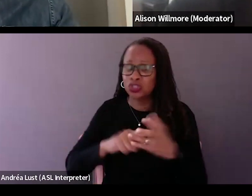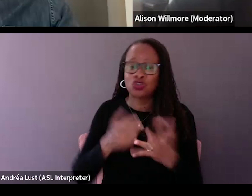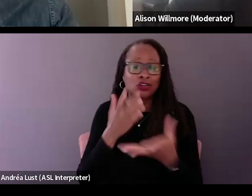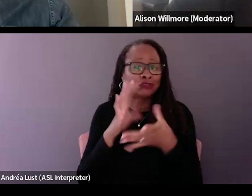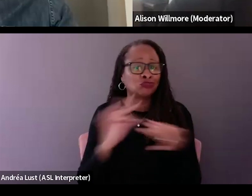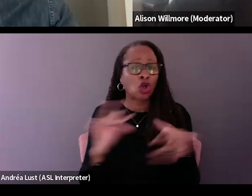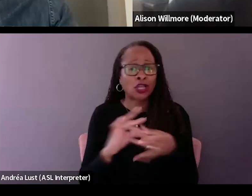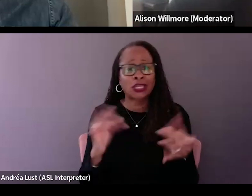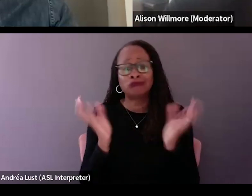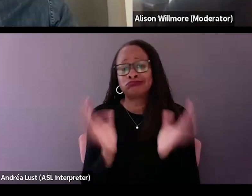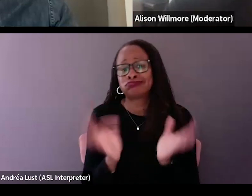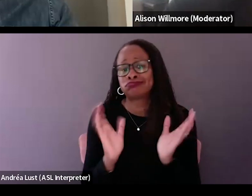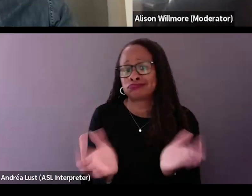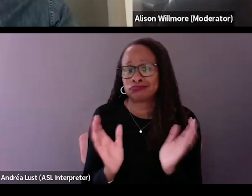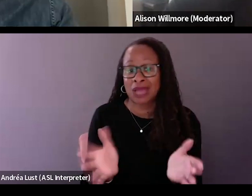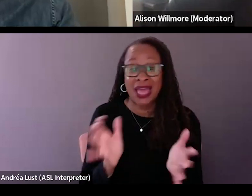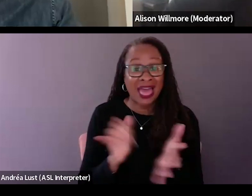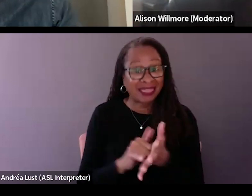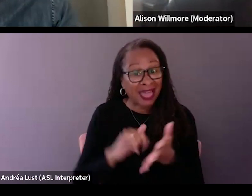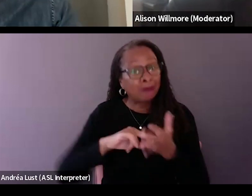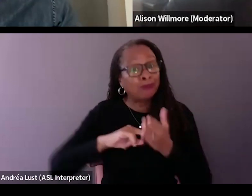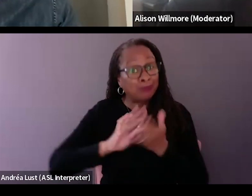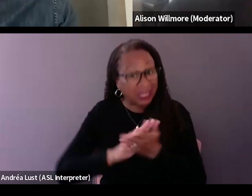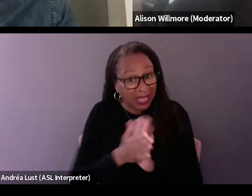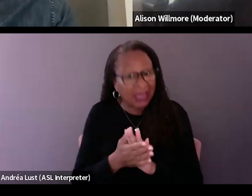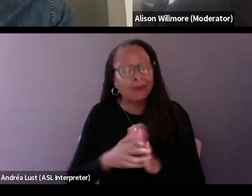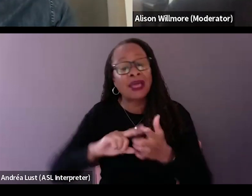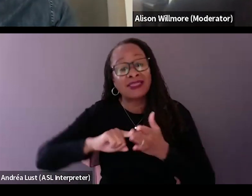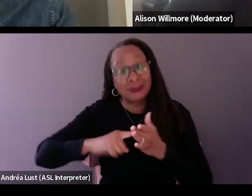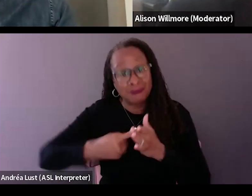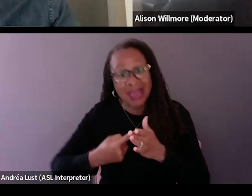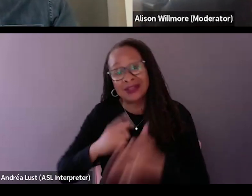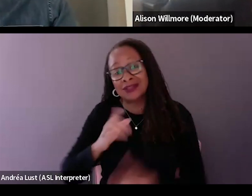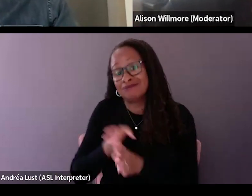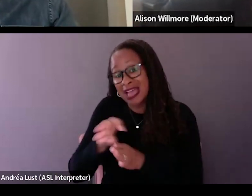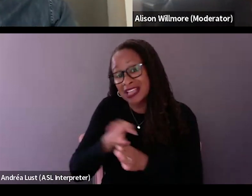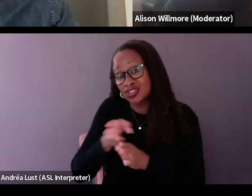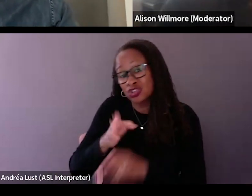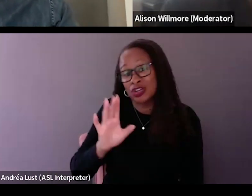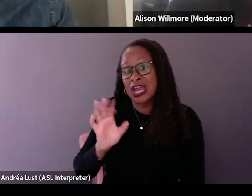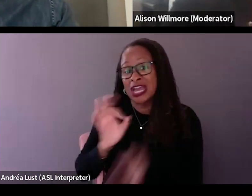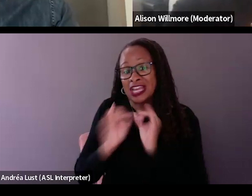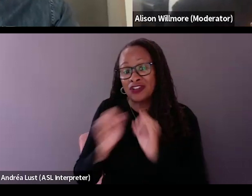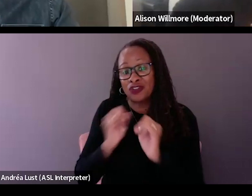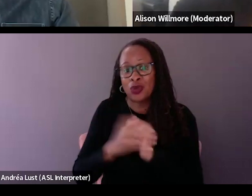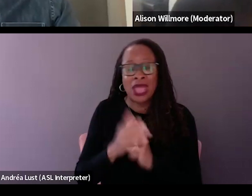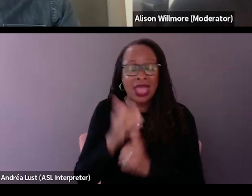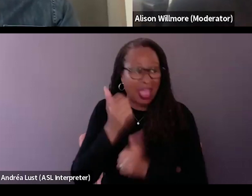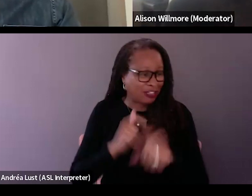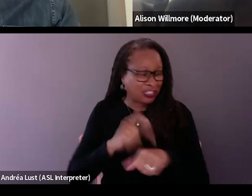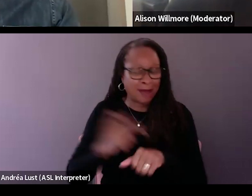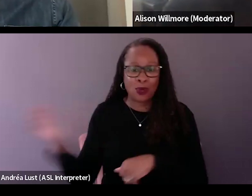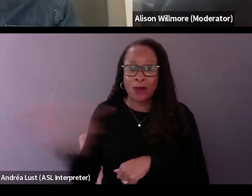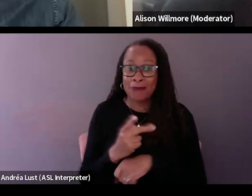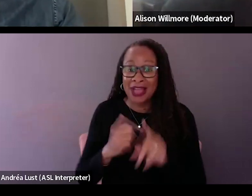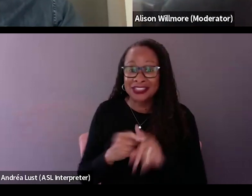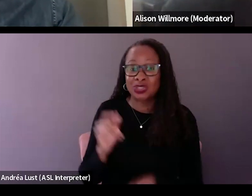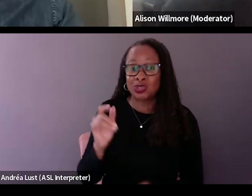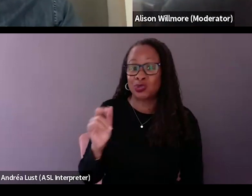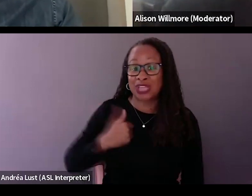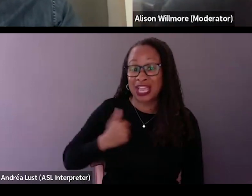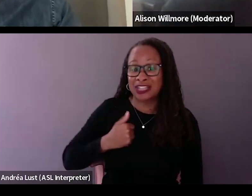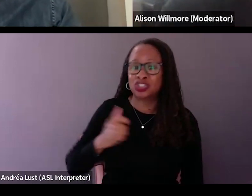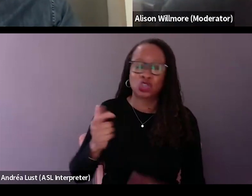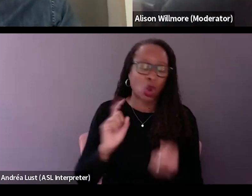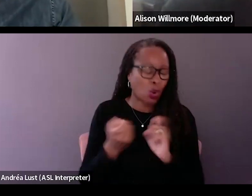I would go back to Canada, it would be, she would always change what kind of white nightgown she was wearing. And she would change, you know, some she